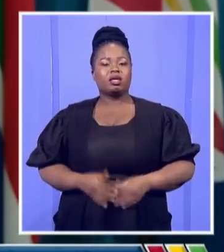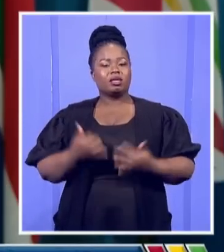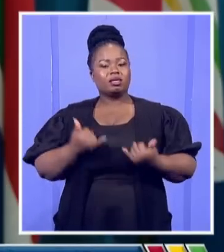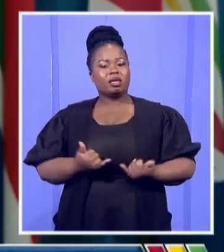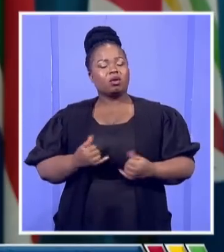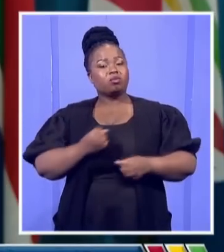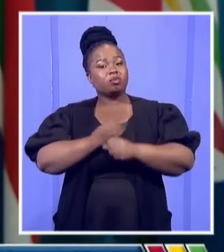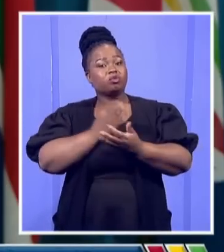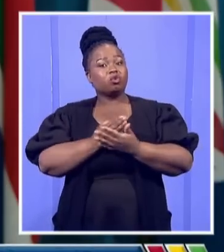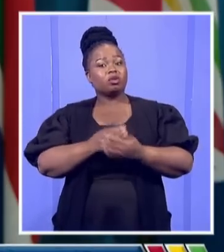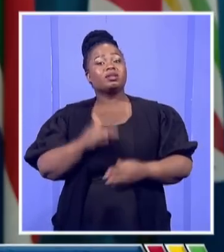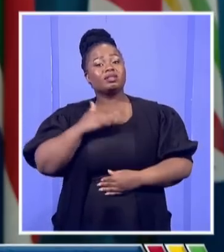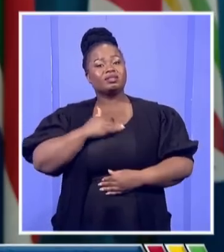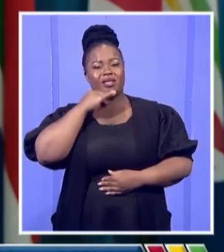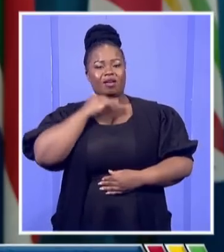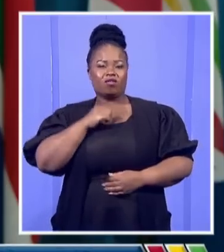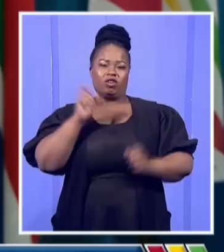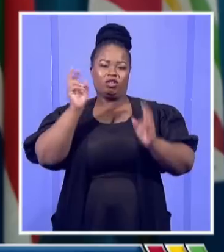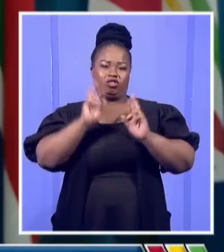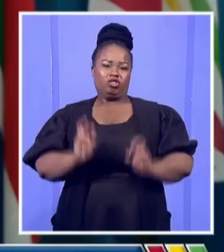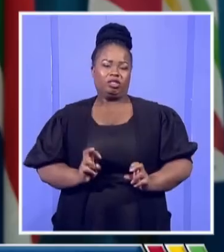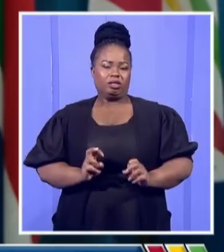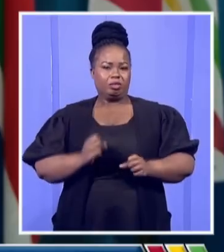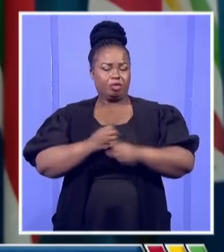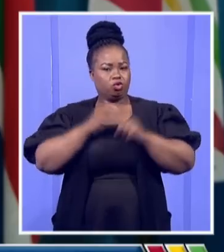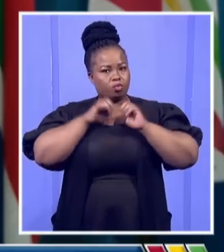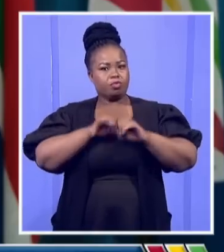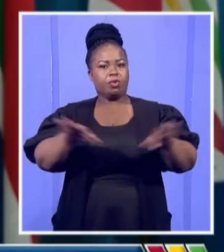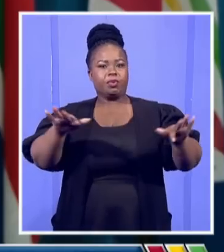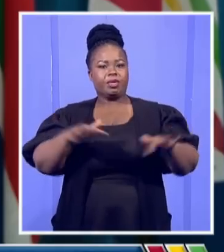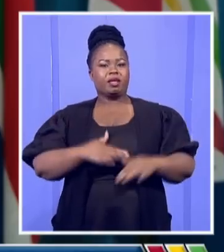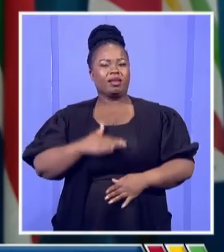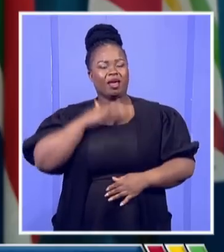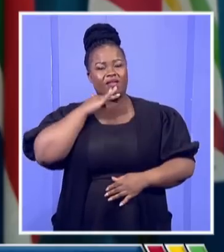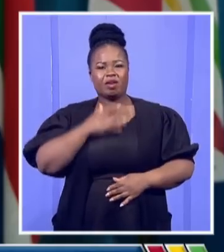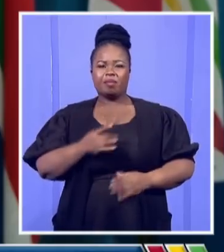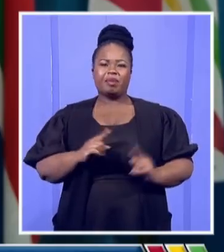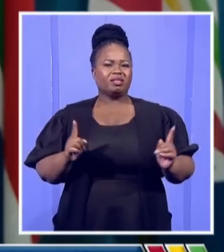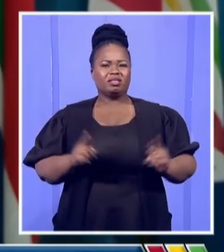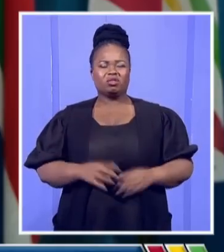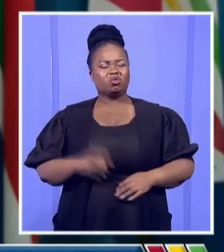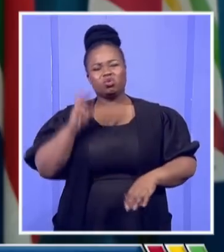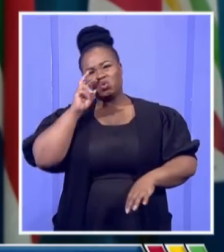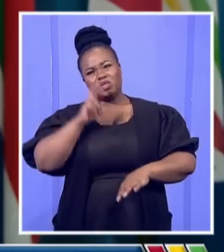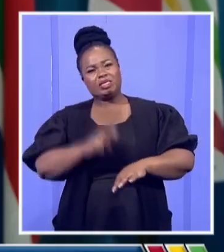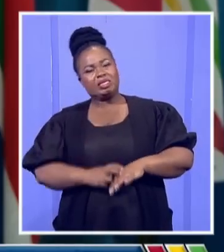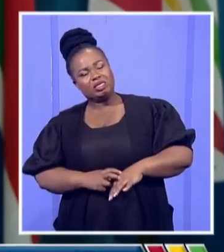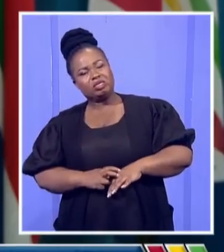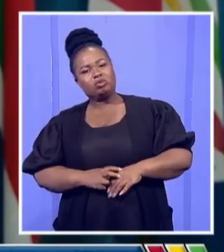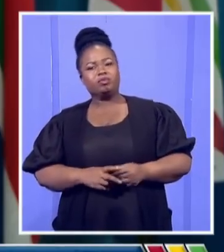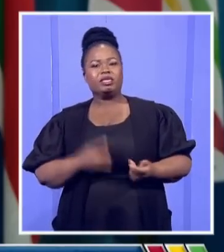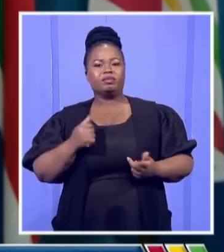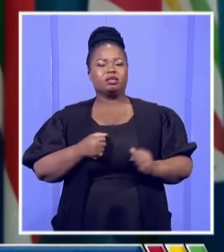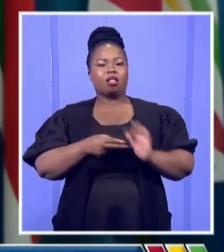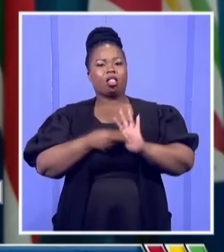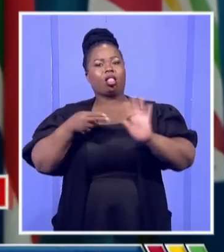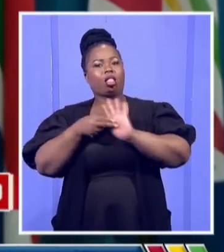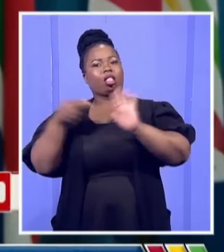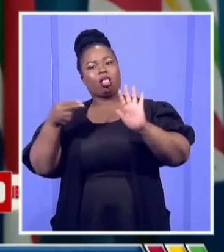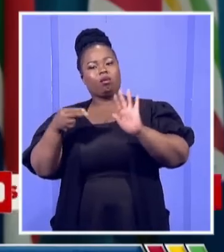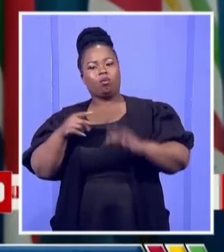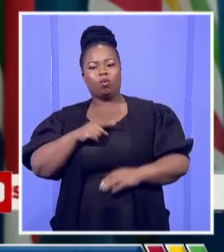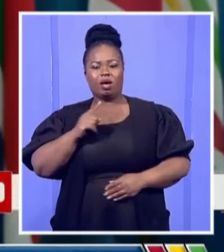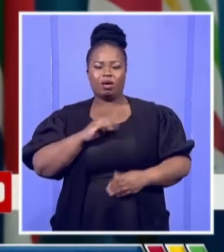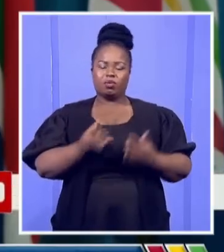fleet and bring additional generation on board without having their hands tied by the red tape that has held